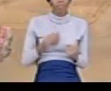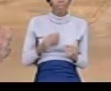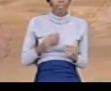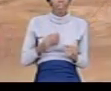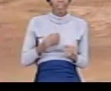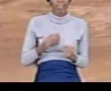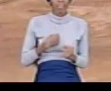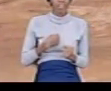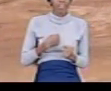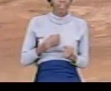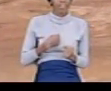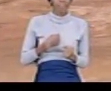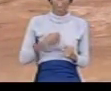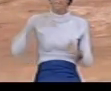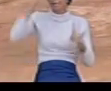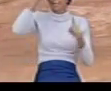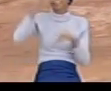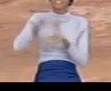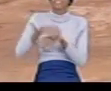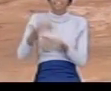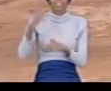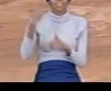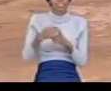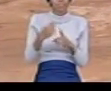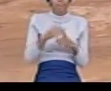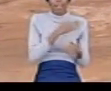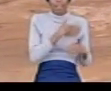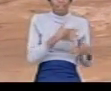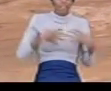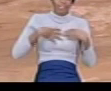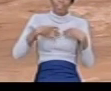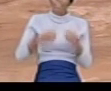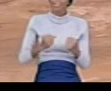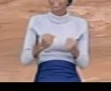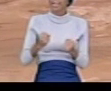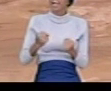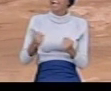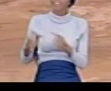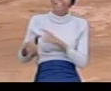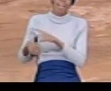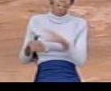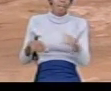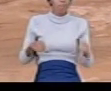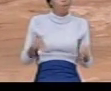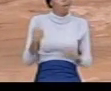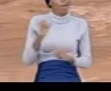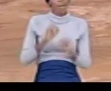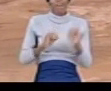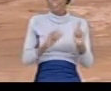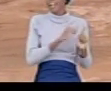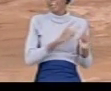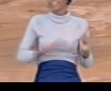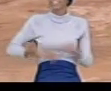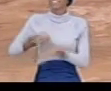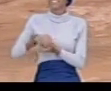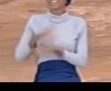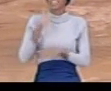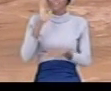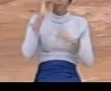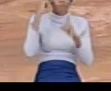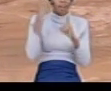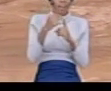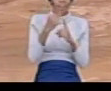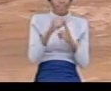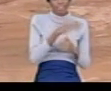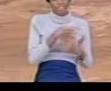me. He sends his word and he lets them. Oh Lord, send